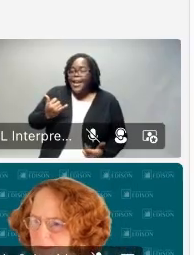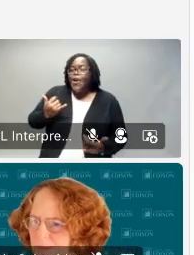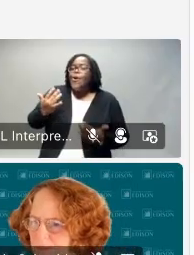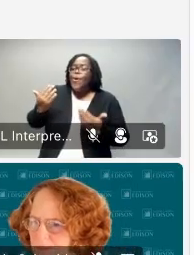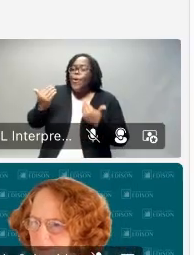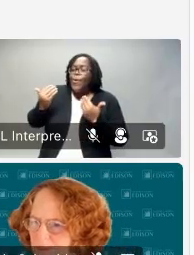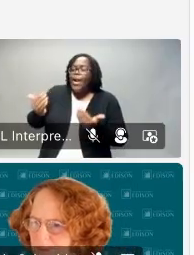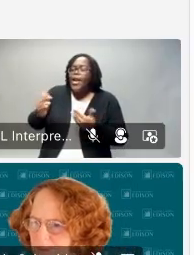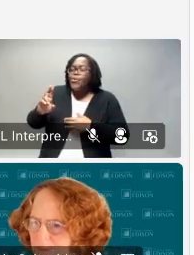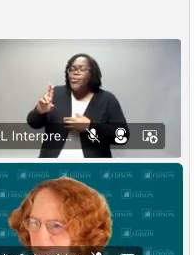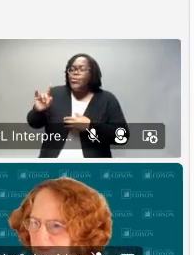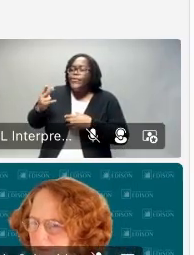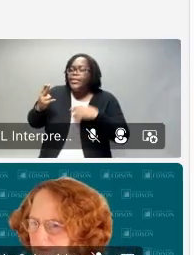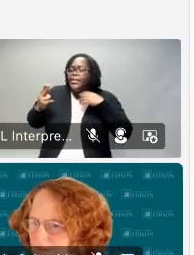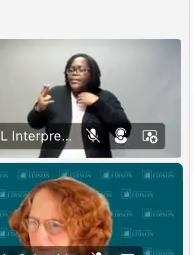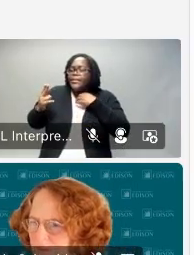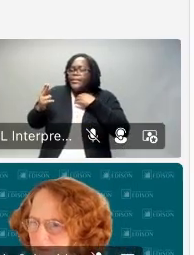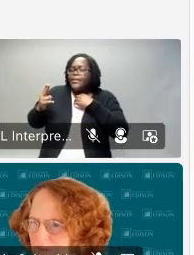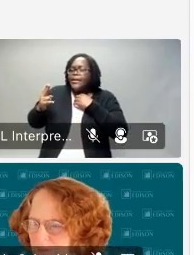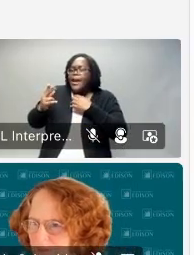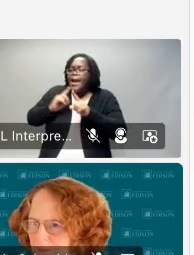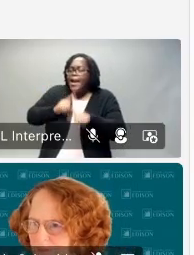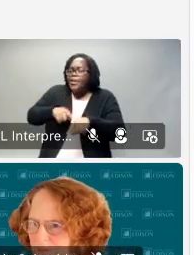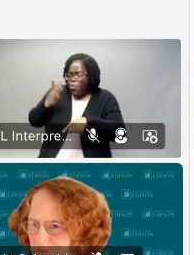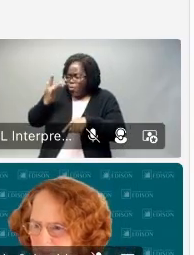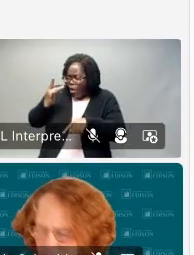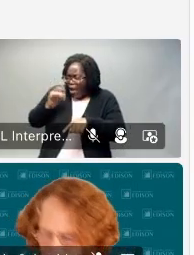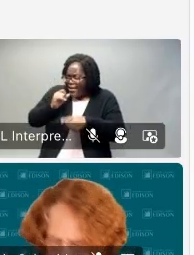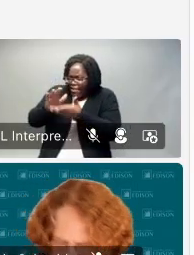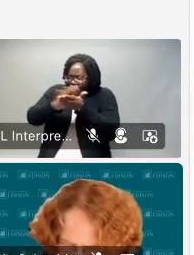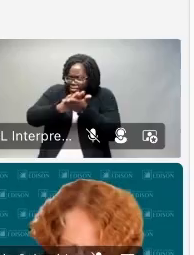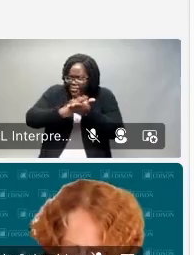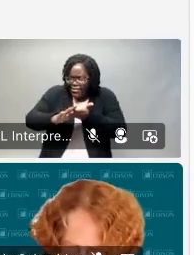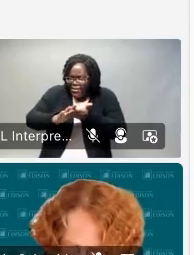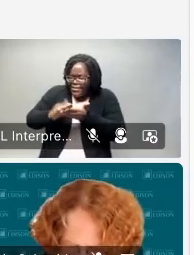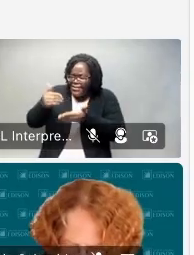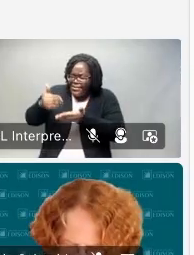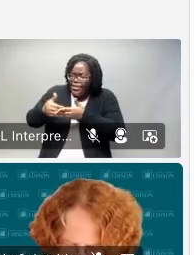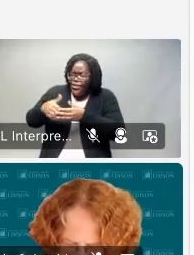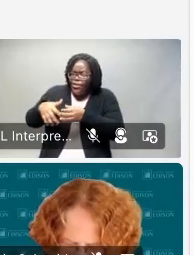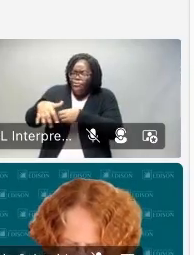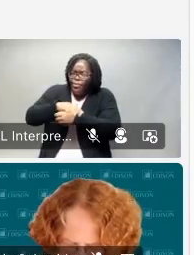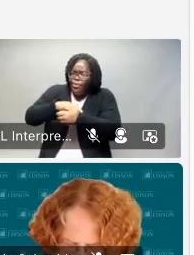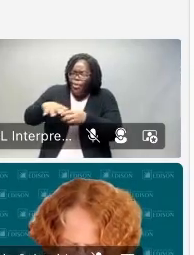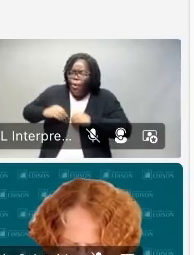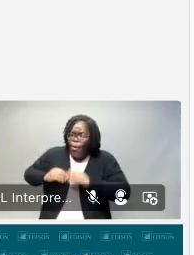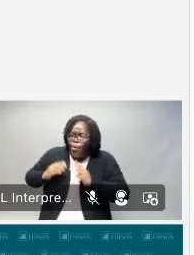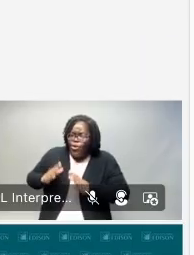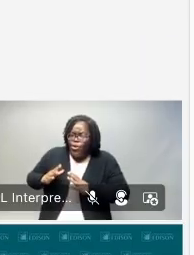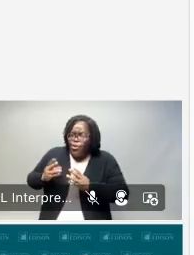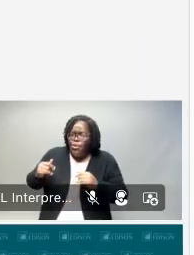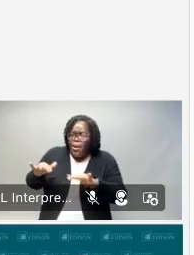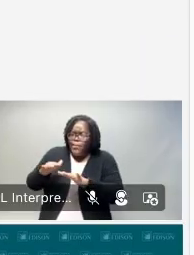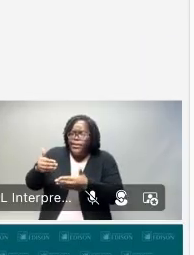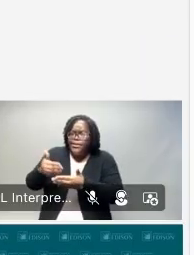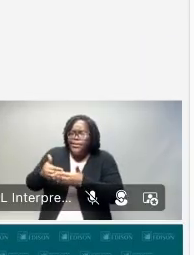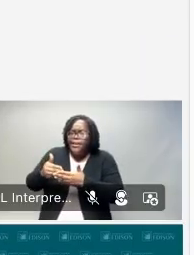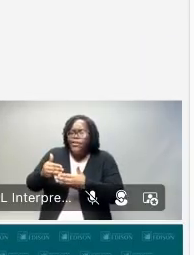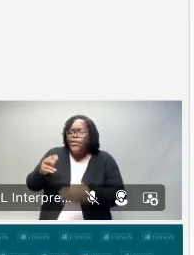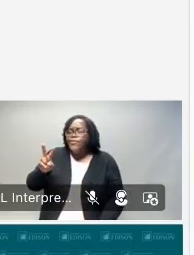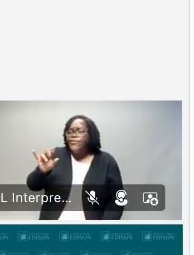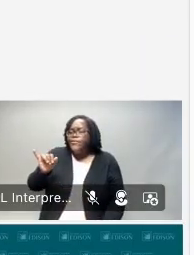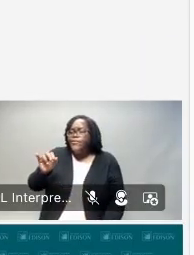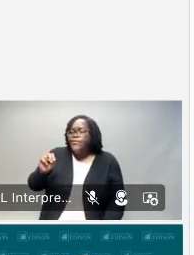had a question. Why does SCE not clear brush around their own SCE owner property around Vincent substation?